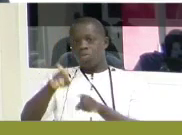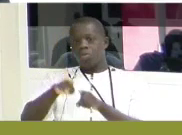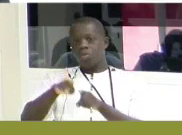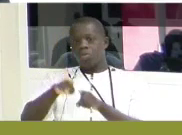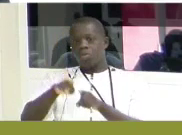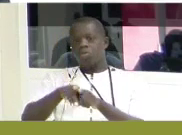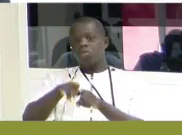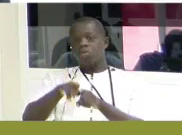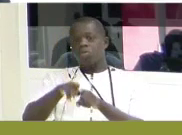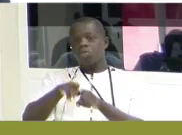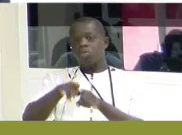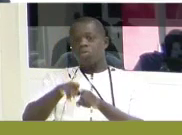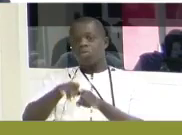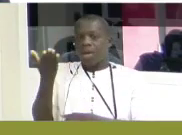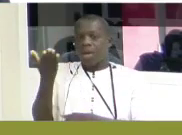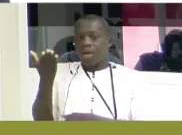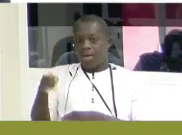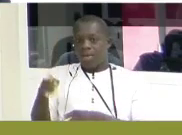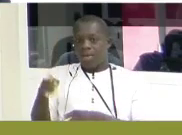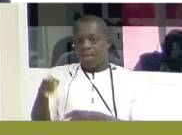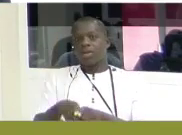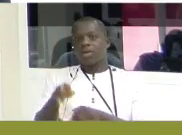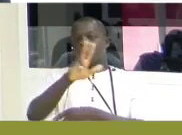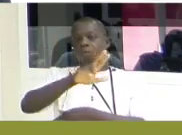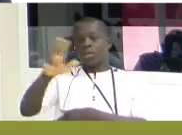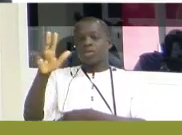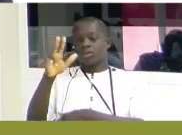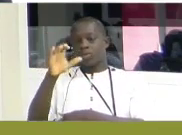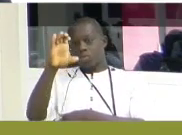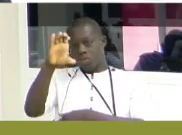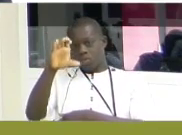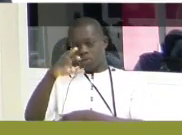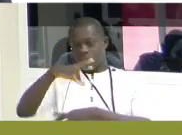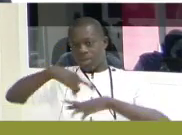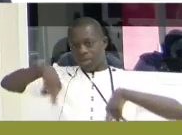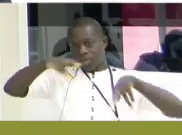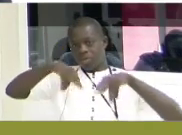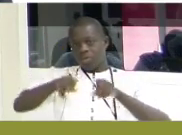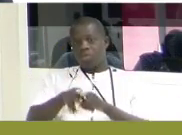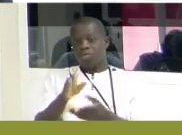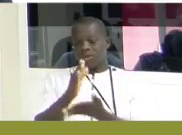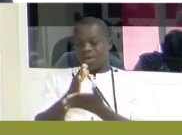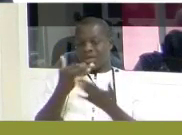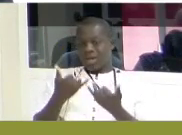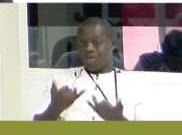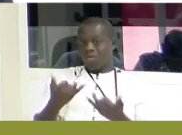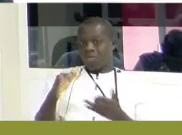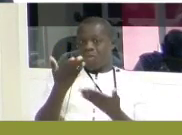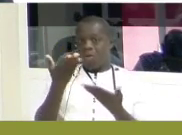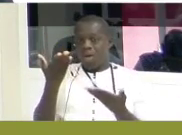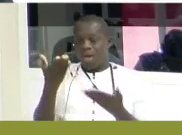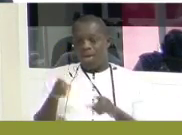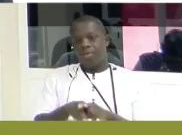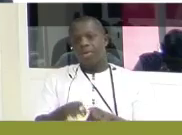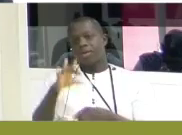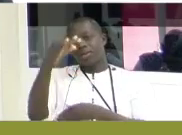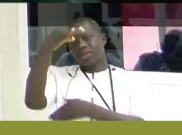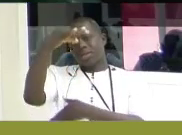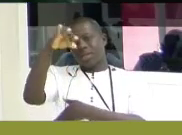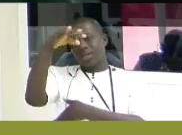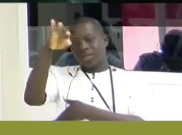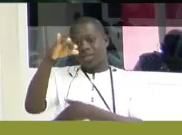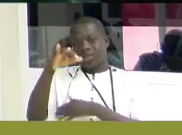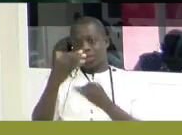region, Where are you from originally? from Talinding. And are you currently